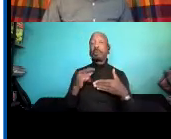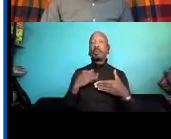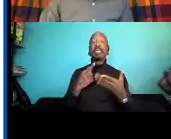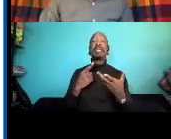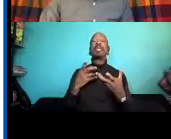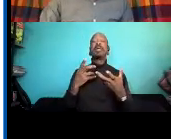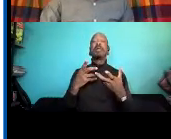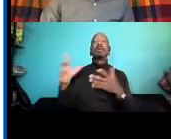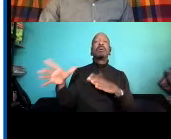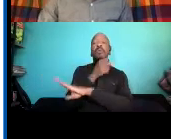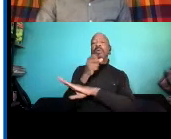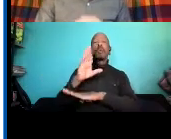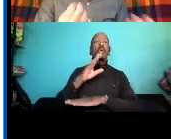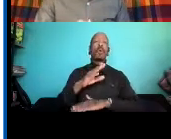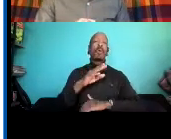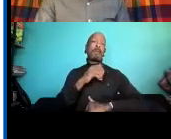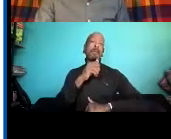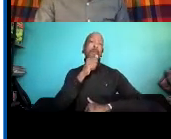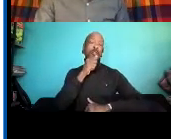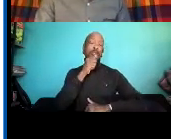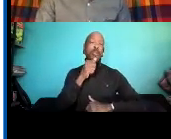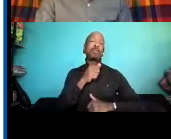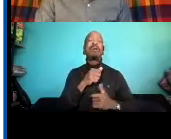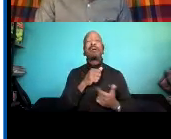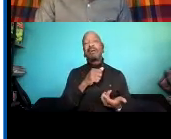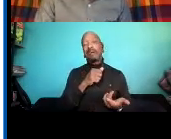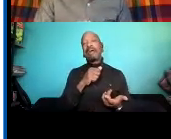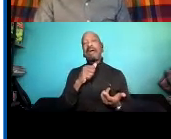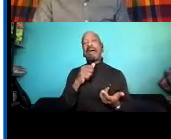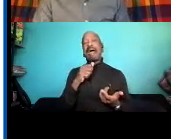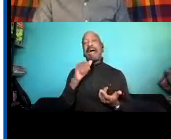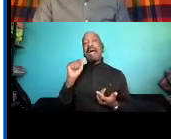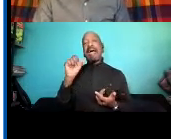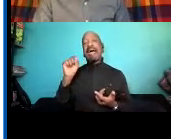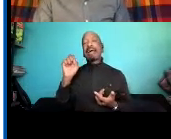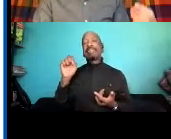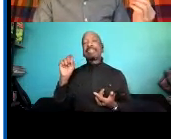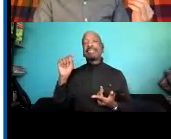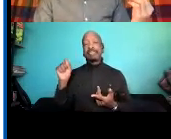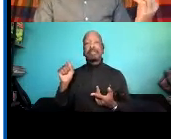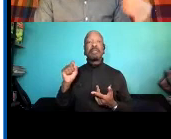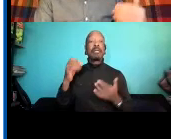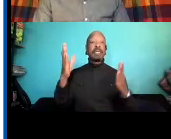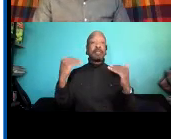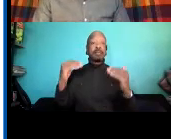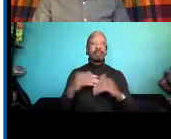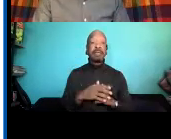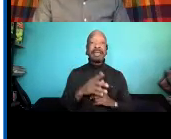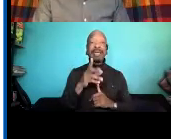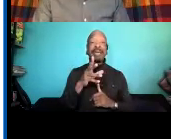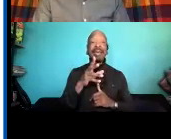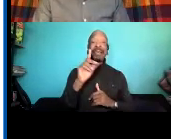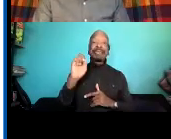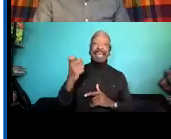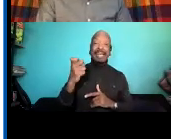assets. Another thing to think about is tax treatment. So if you don't form a legal entity